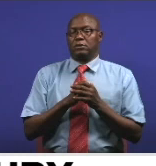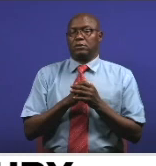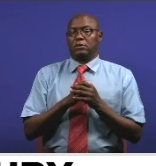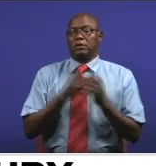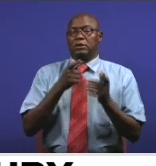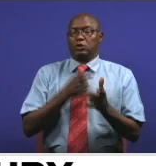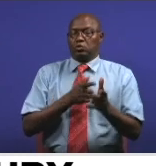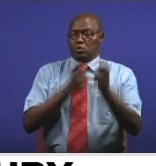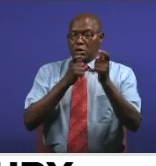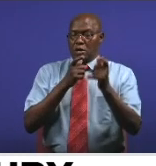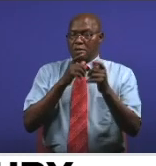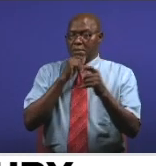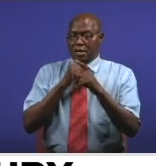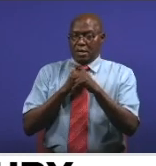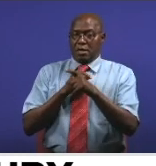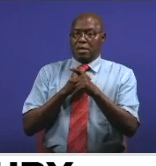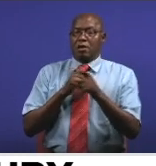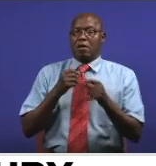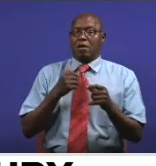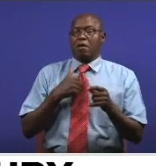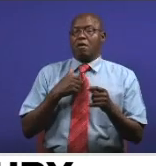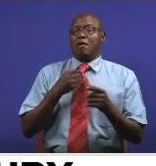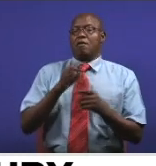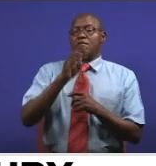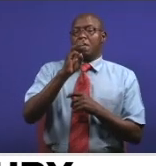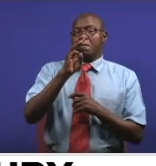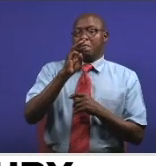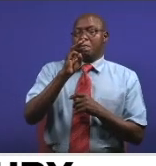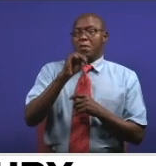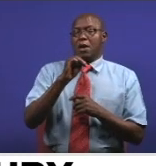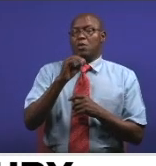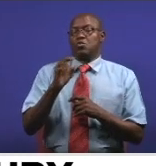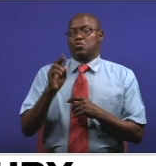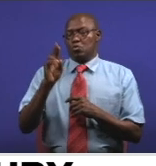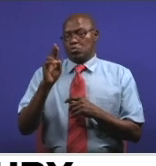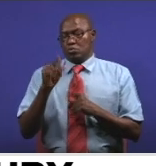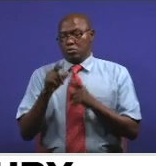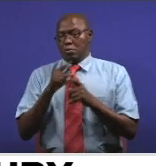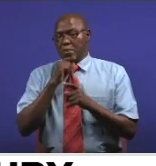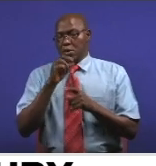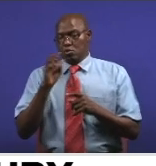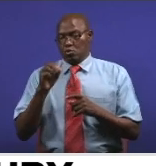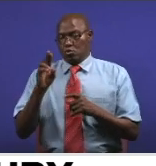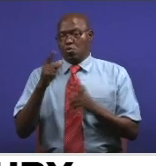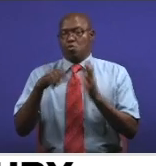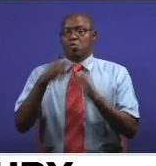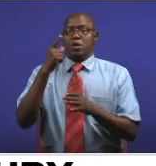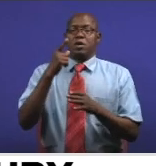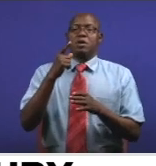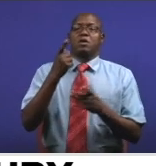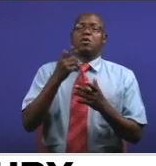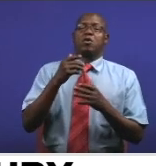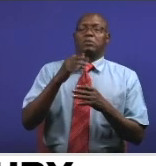The striker is thought to have picked up a knock in Manchester United's 3-1 FA Cup quarterfinal win over Fulham on Sunday,